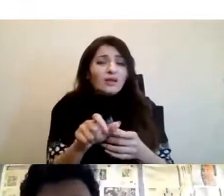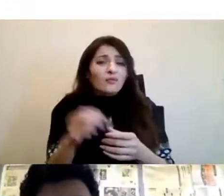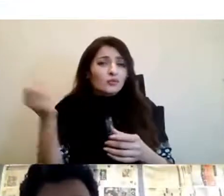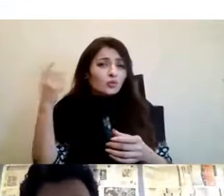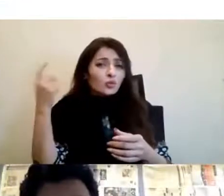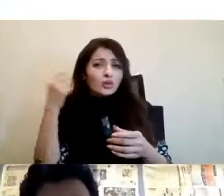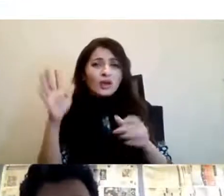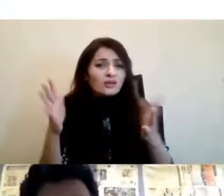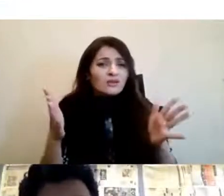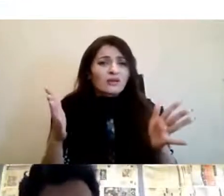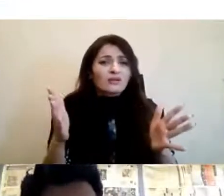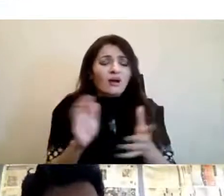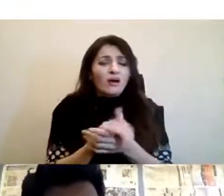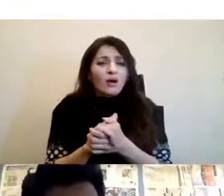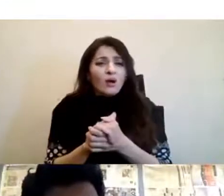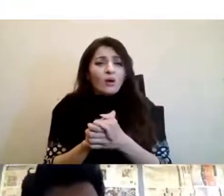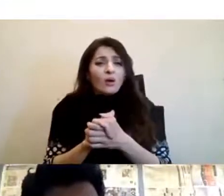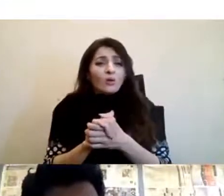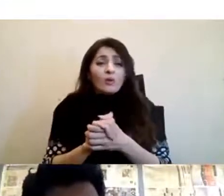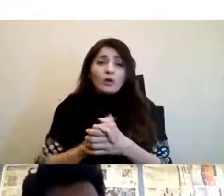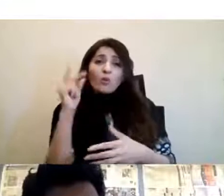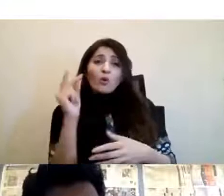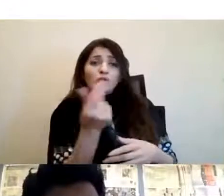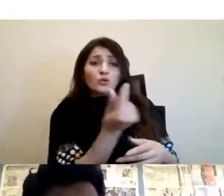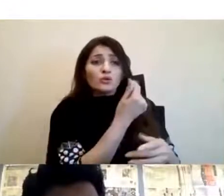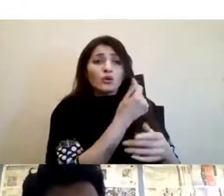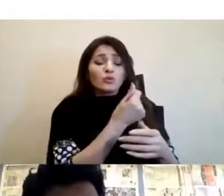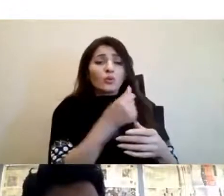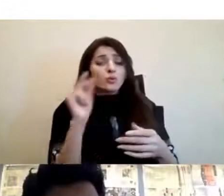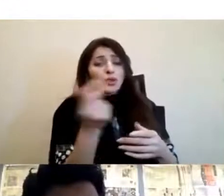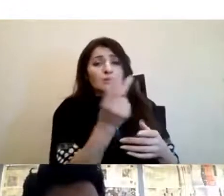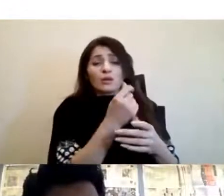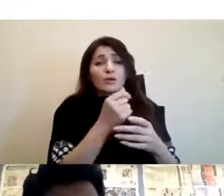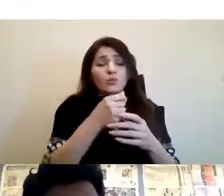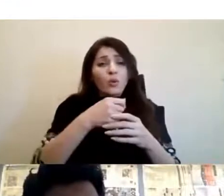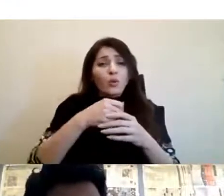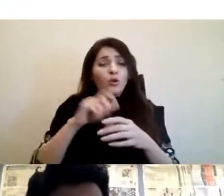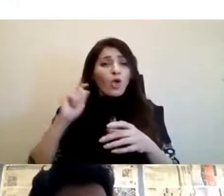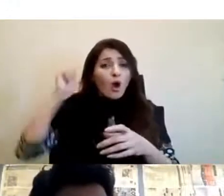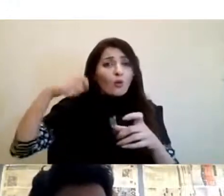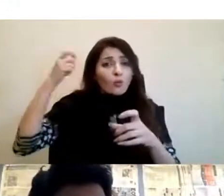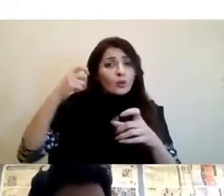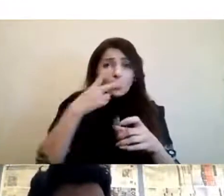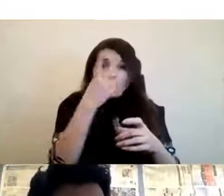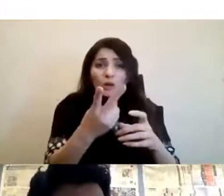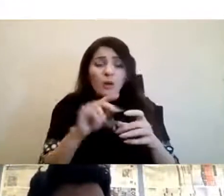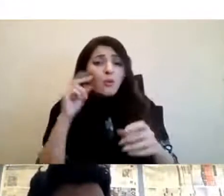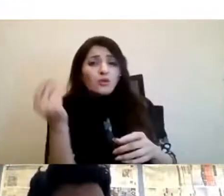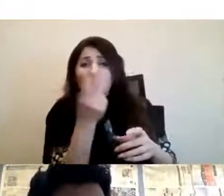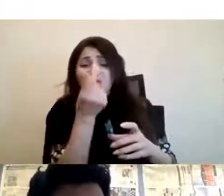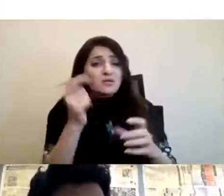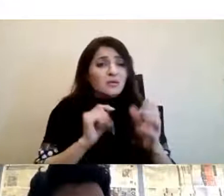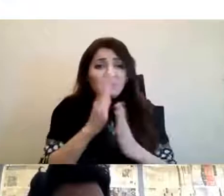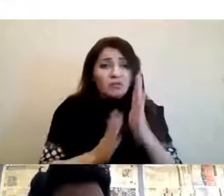having a very rapid conversation on a video call with someone else. And so that is one of those